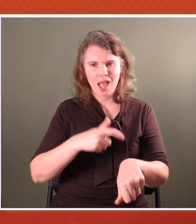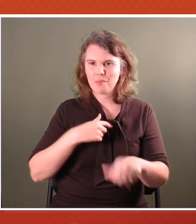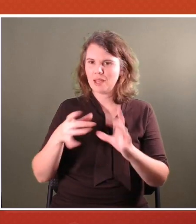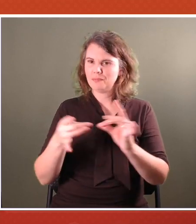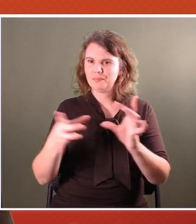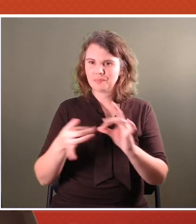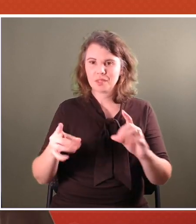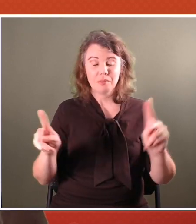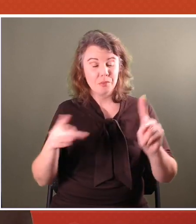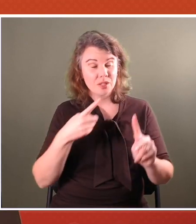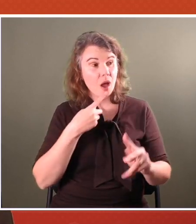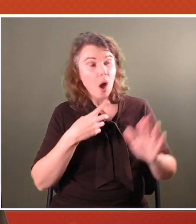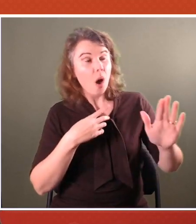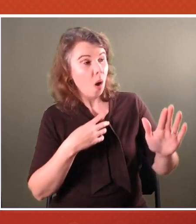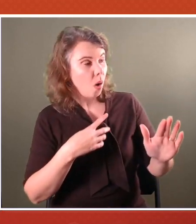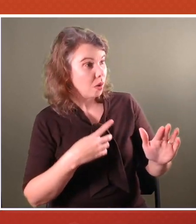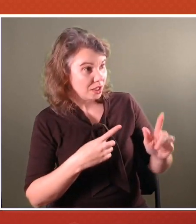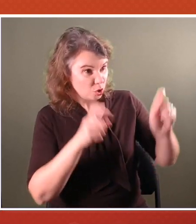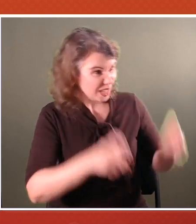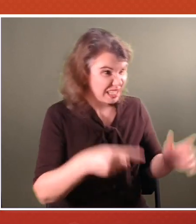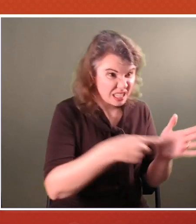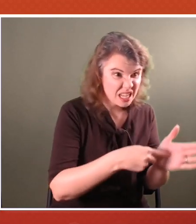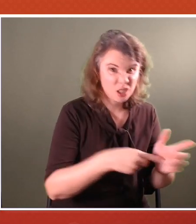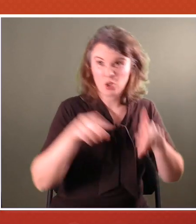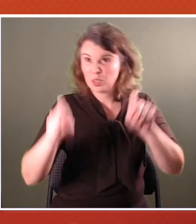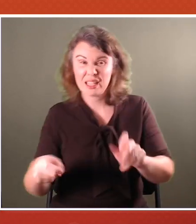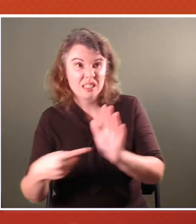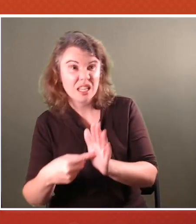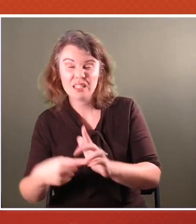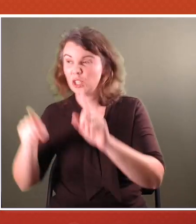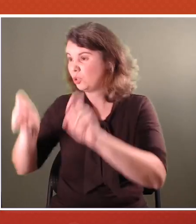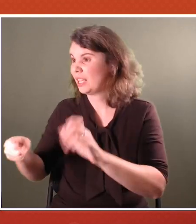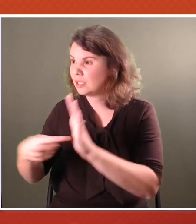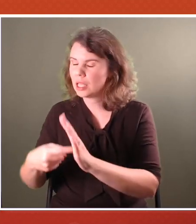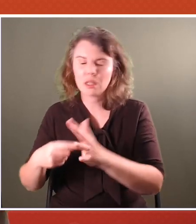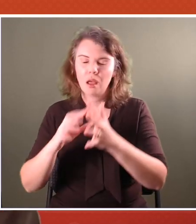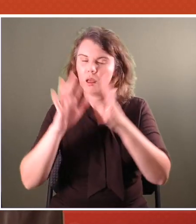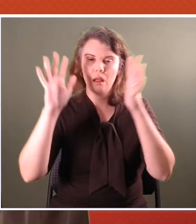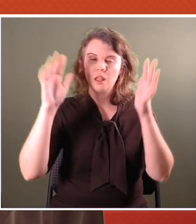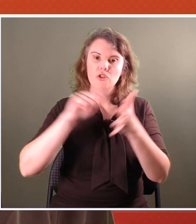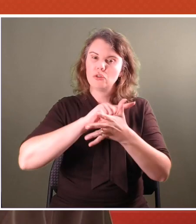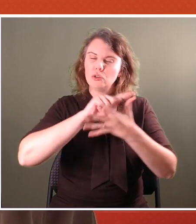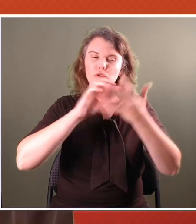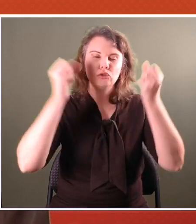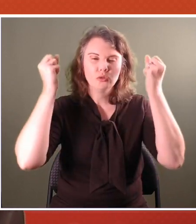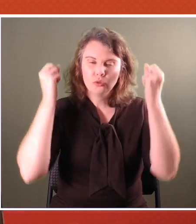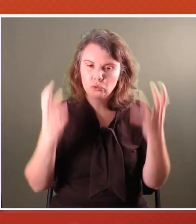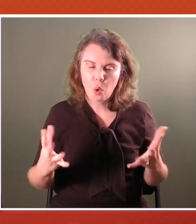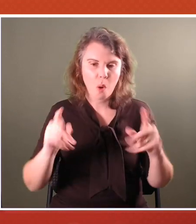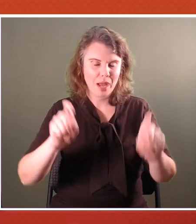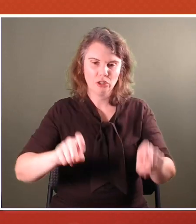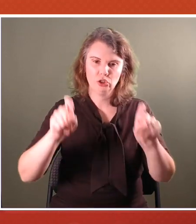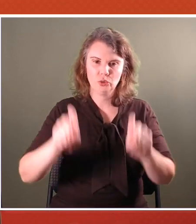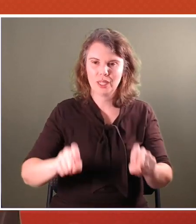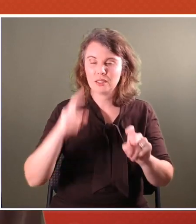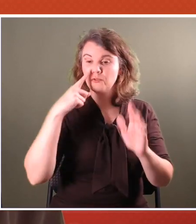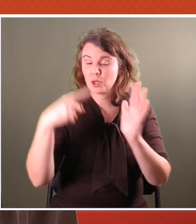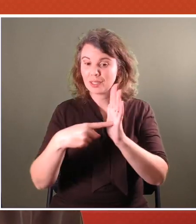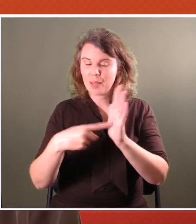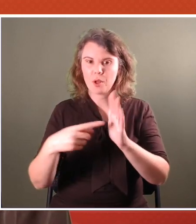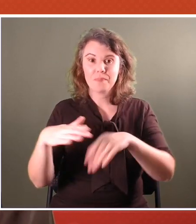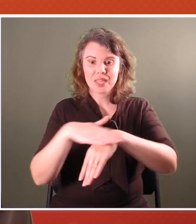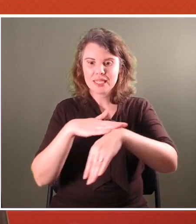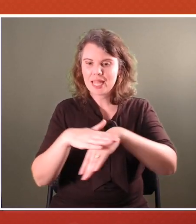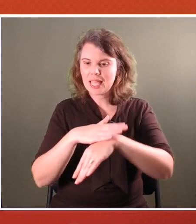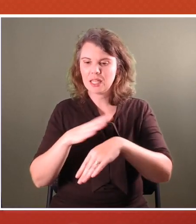about this, they say, oh, did you do this? Did you do that? Did you do this? There's so much to do. I mean, for example, native